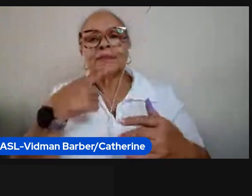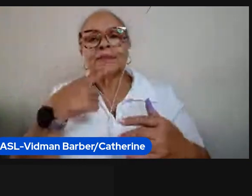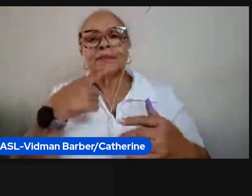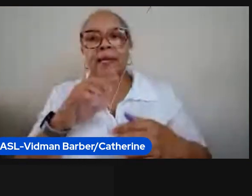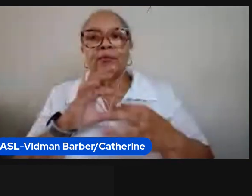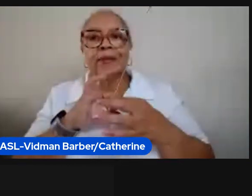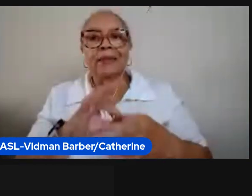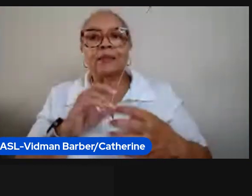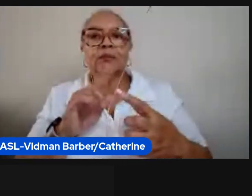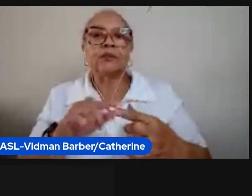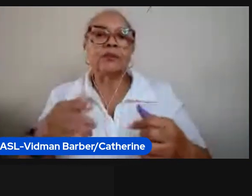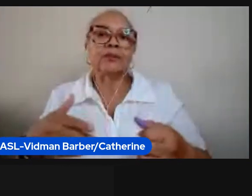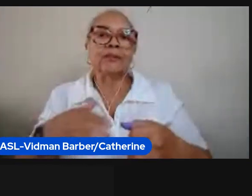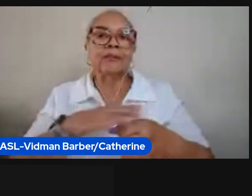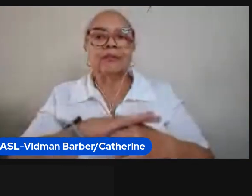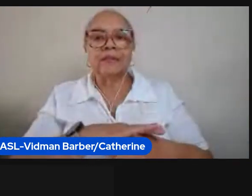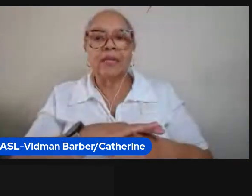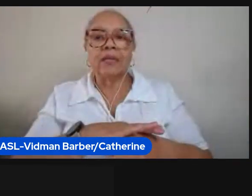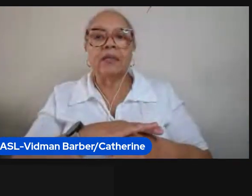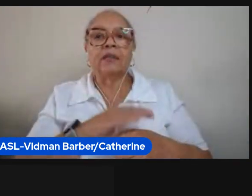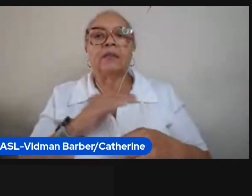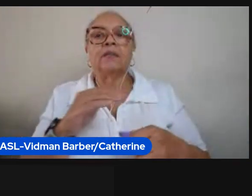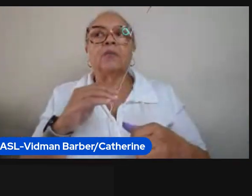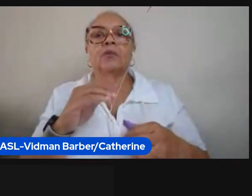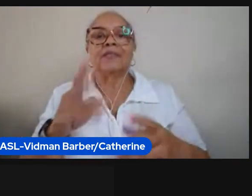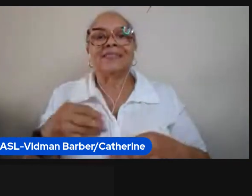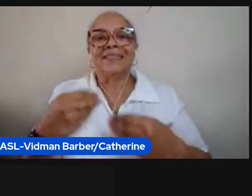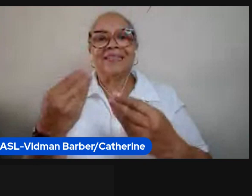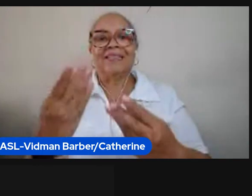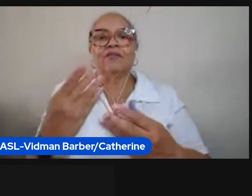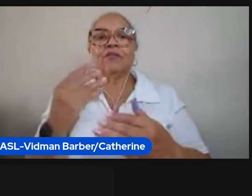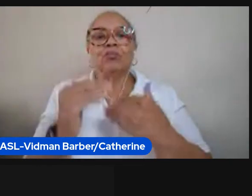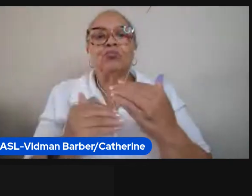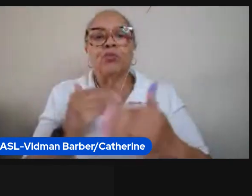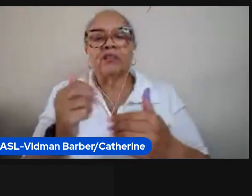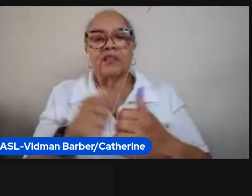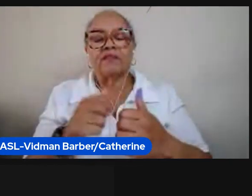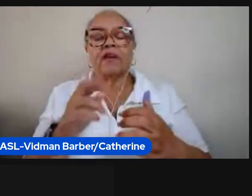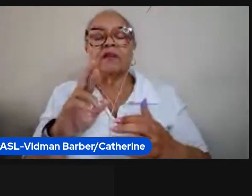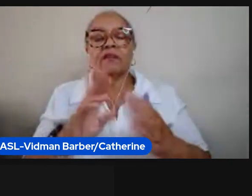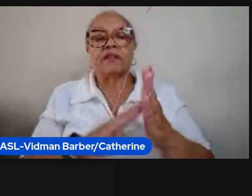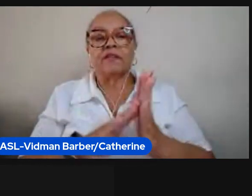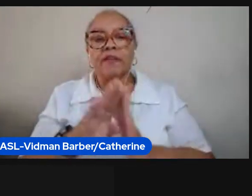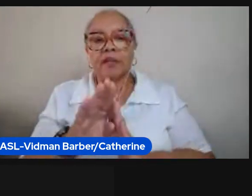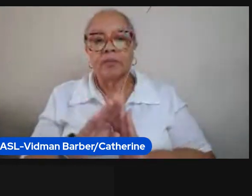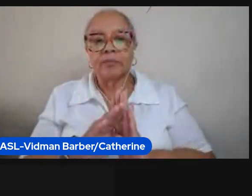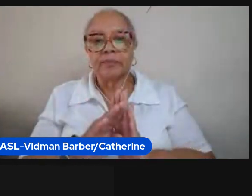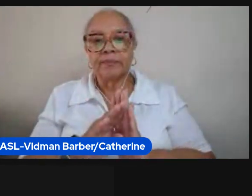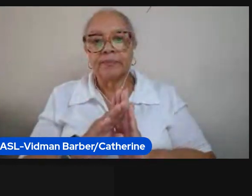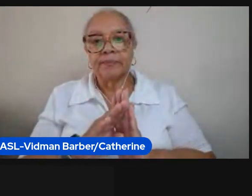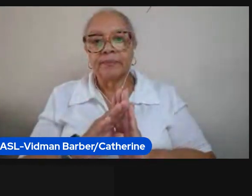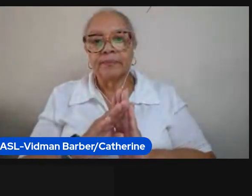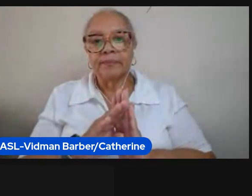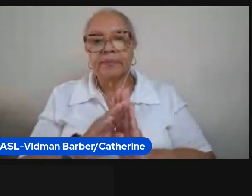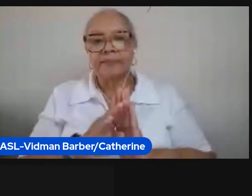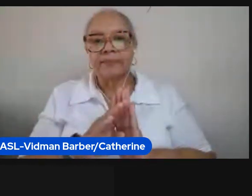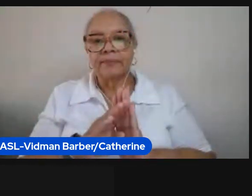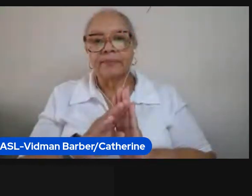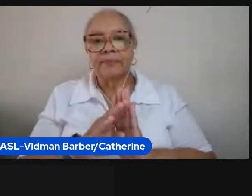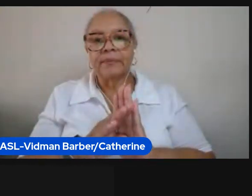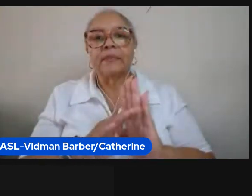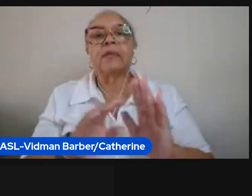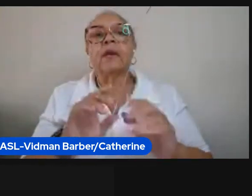the entire overall process of vaccine development in Africa, considering the